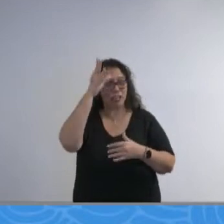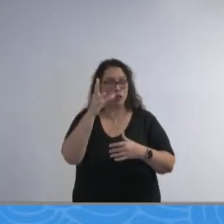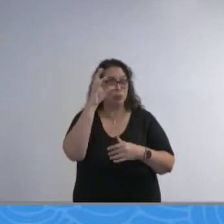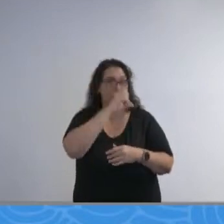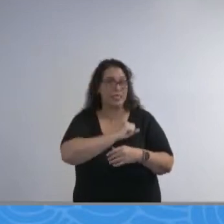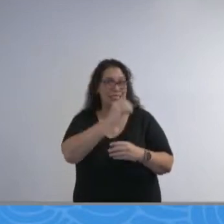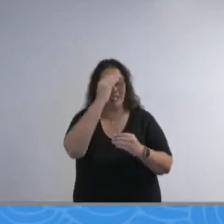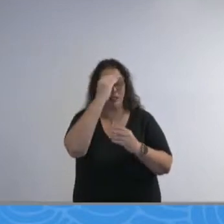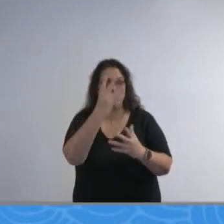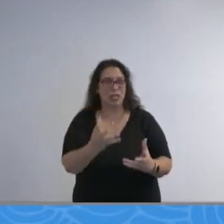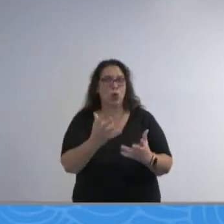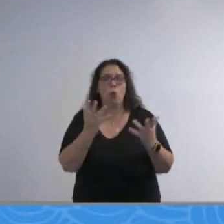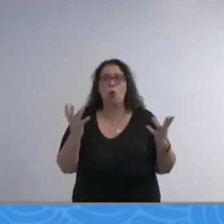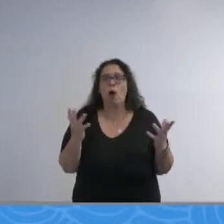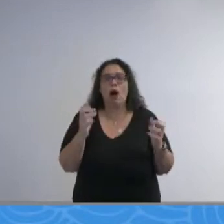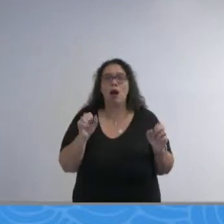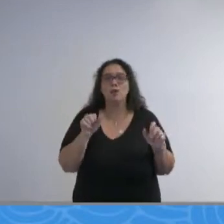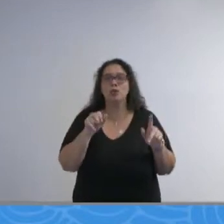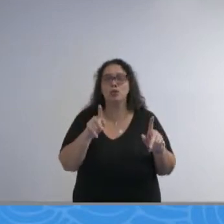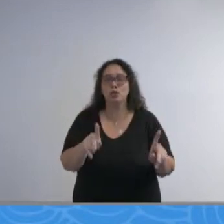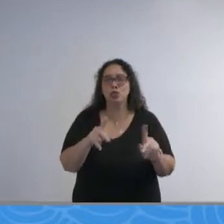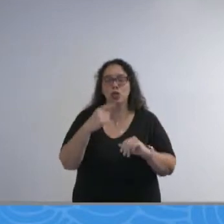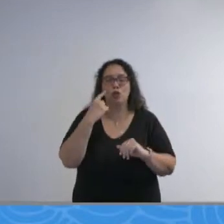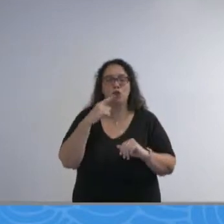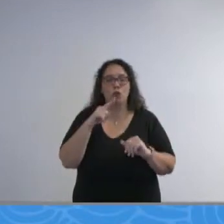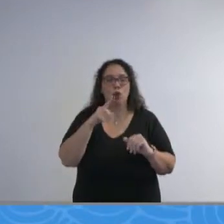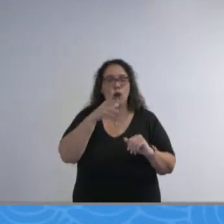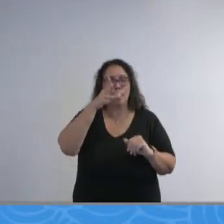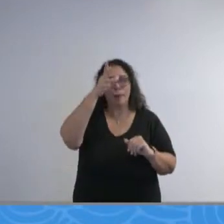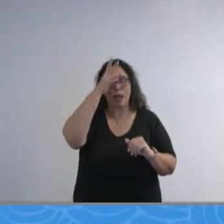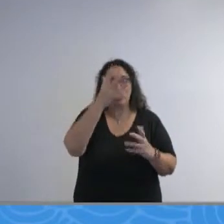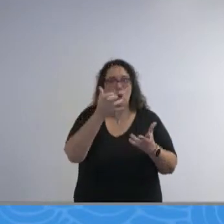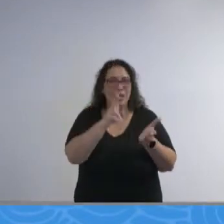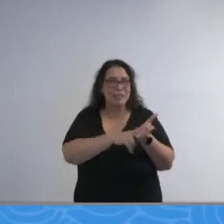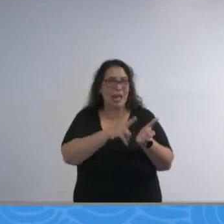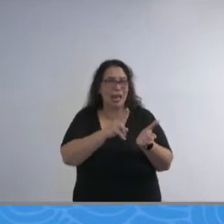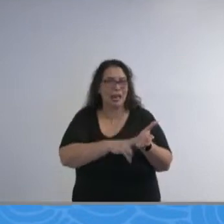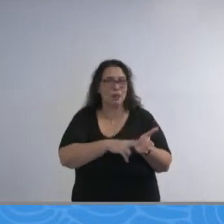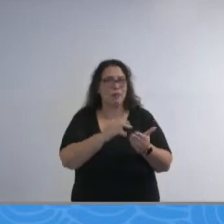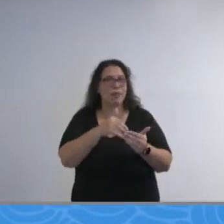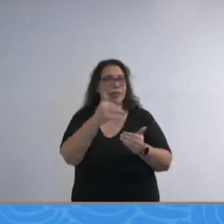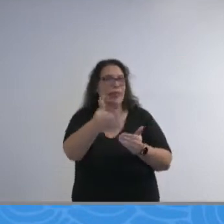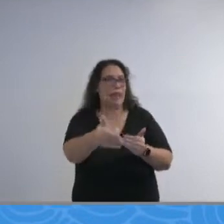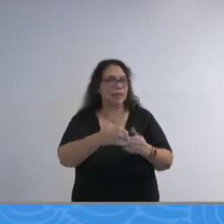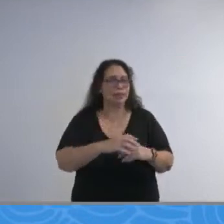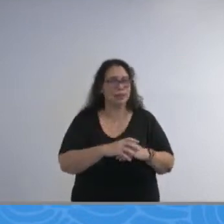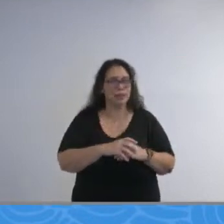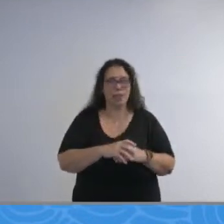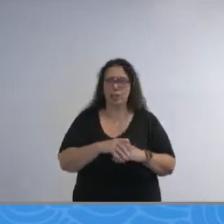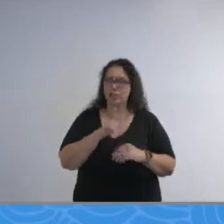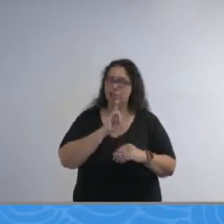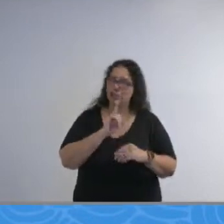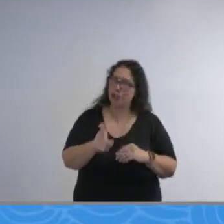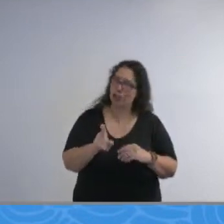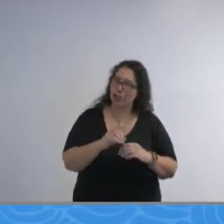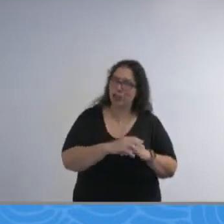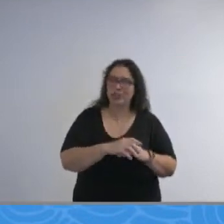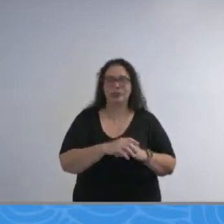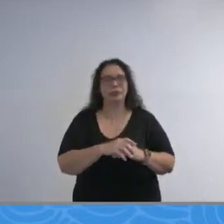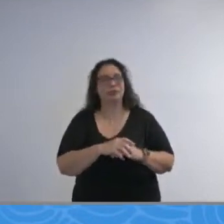information and what opportunities there are for parents who want to sign up for the next session. Sure.